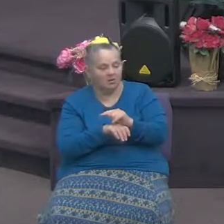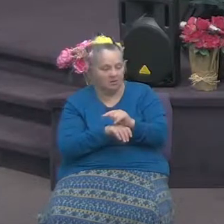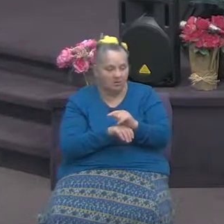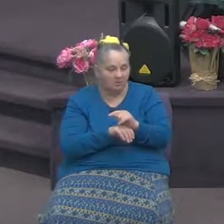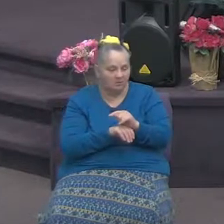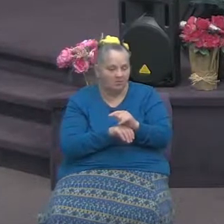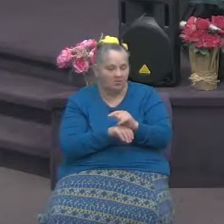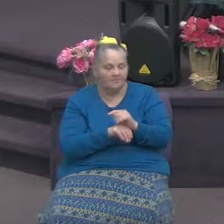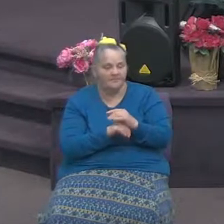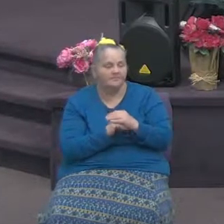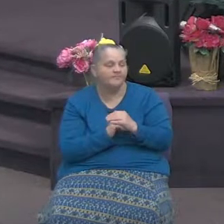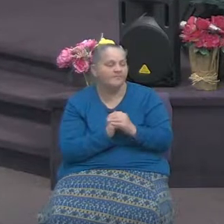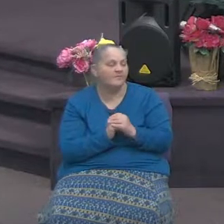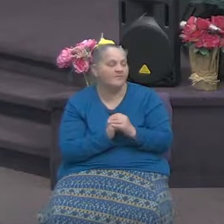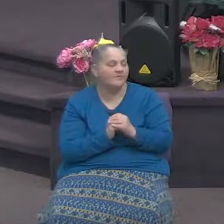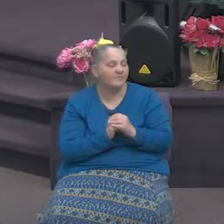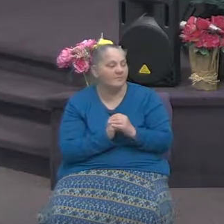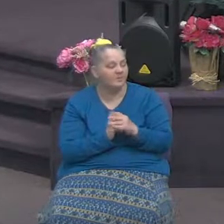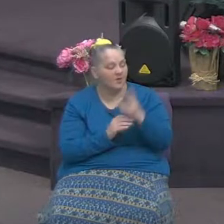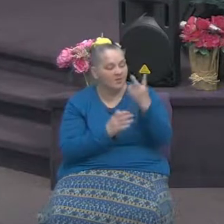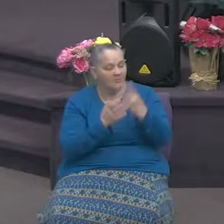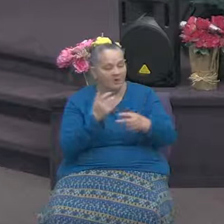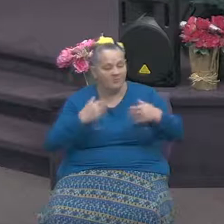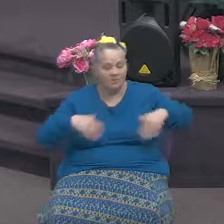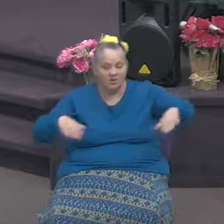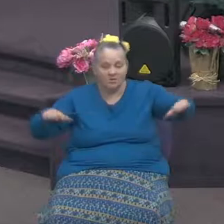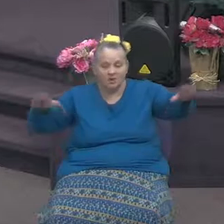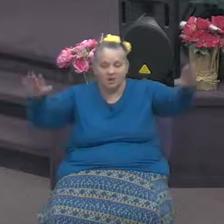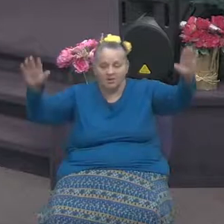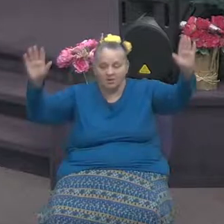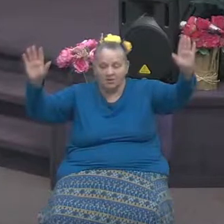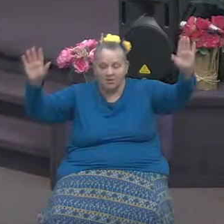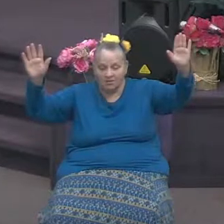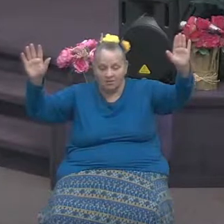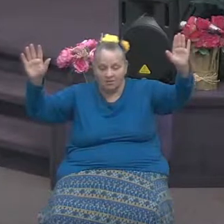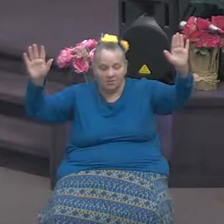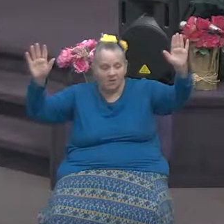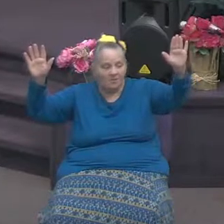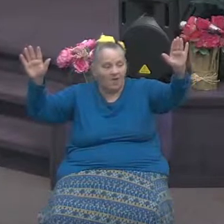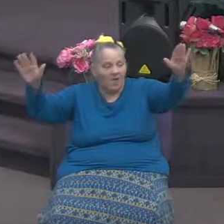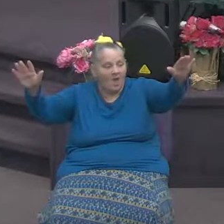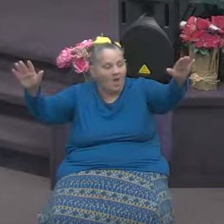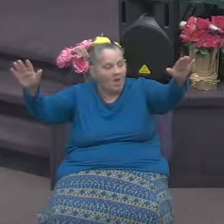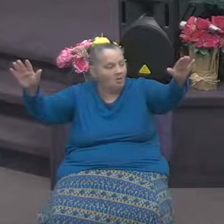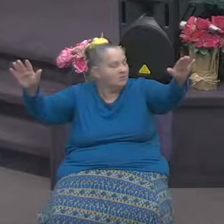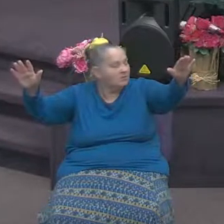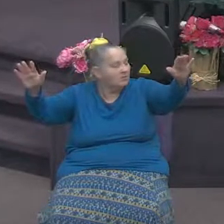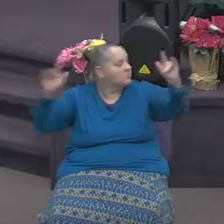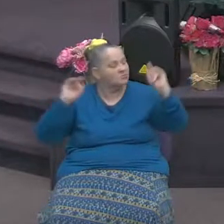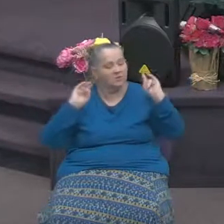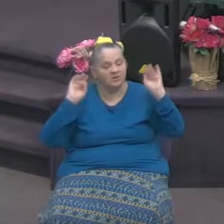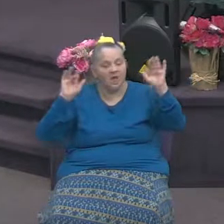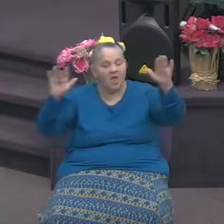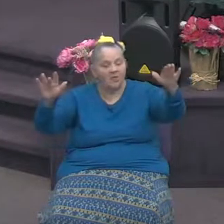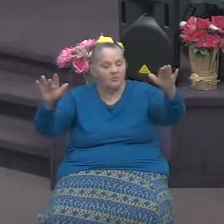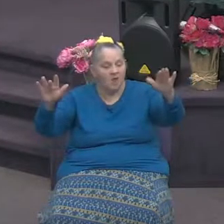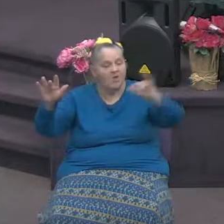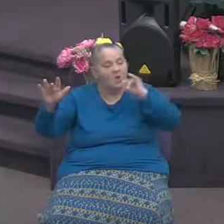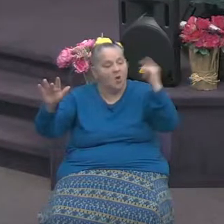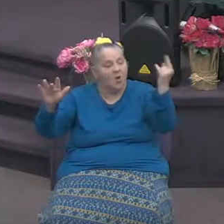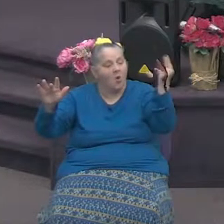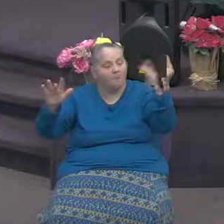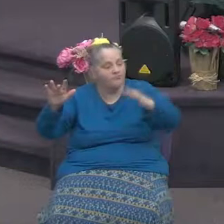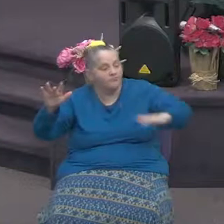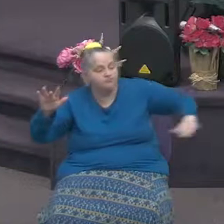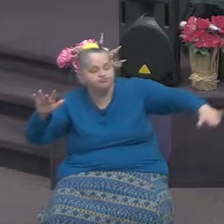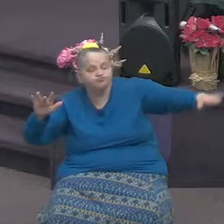stand right there. If you could both raise your hands in the air and stretch them out. We're stretching this out not just over this